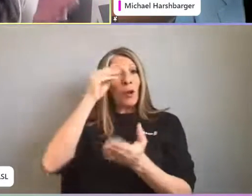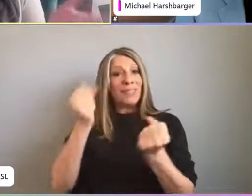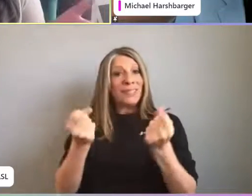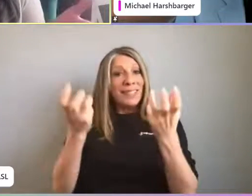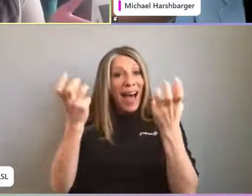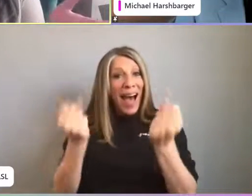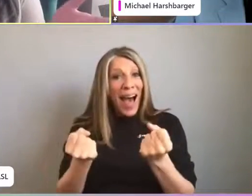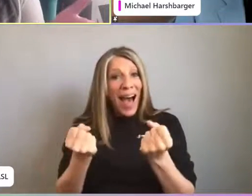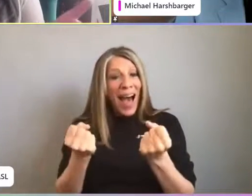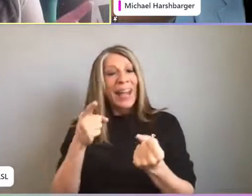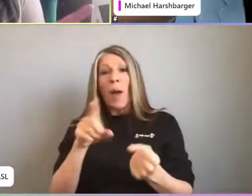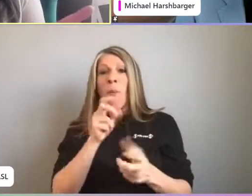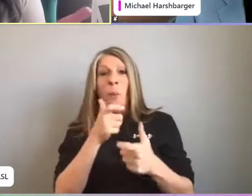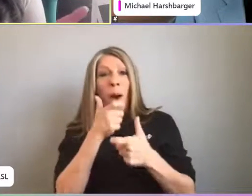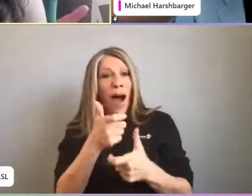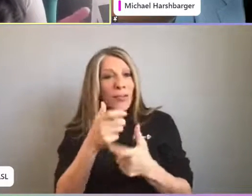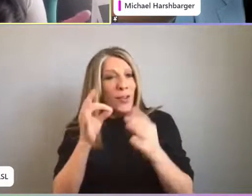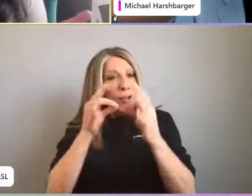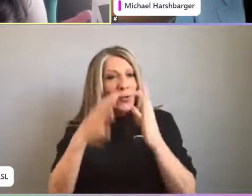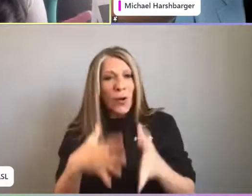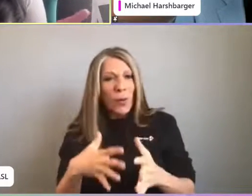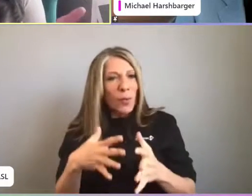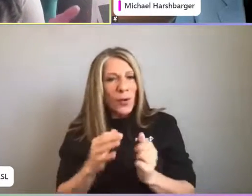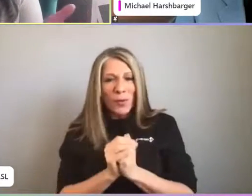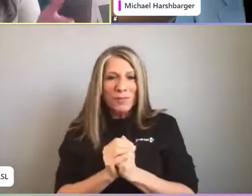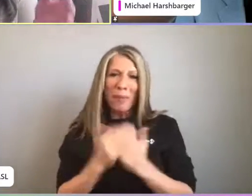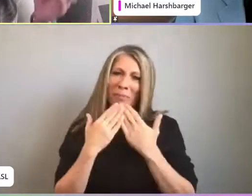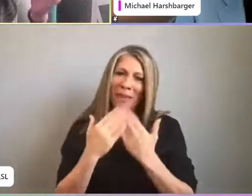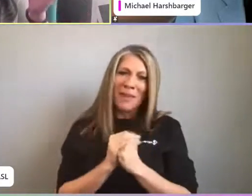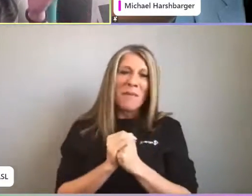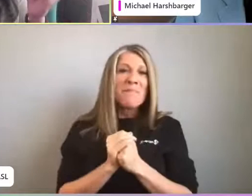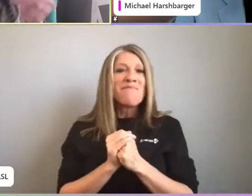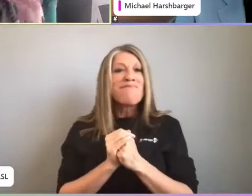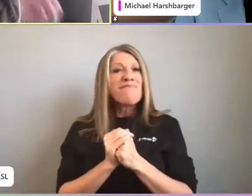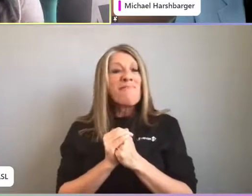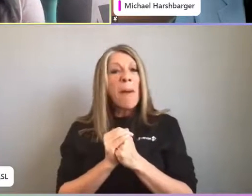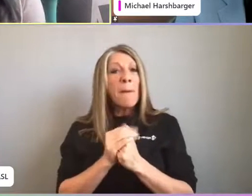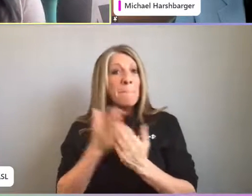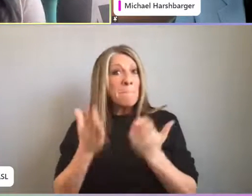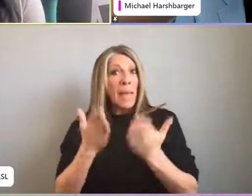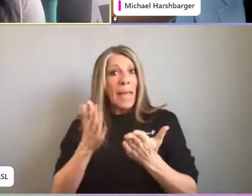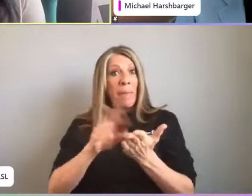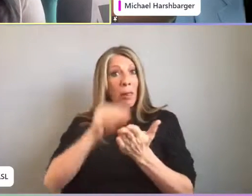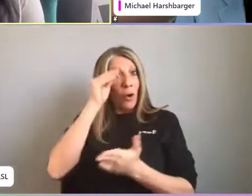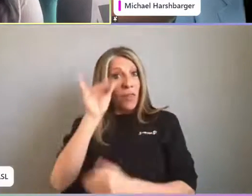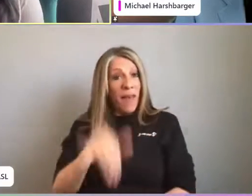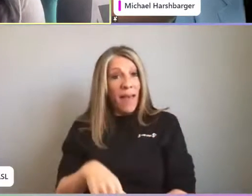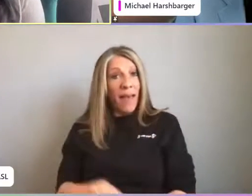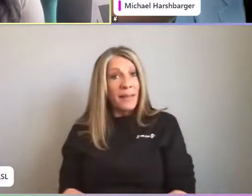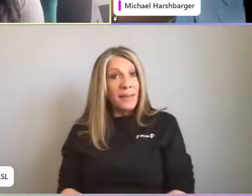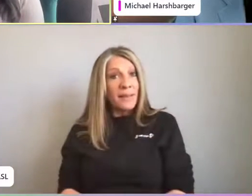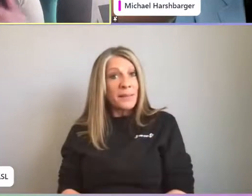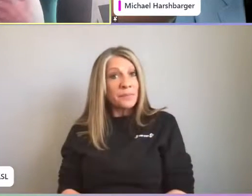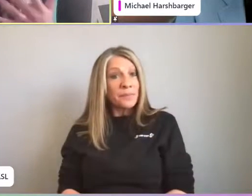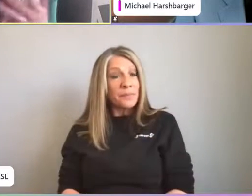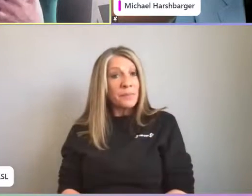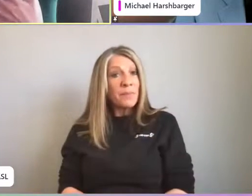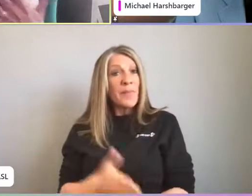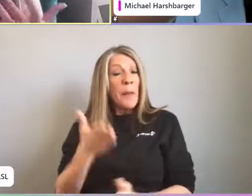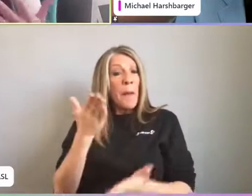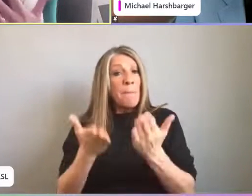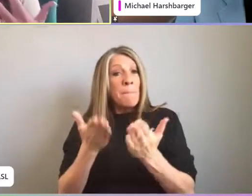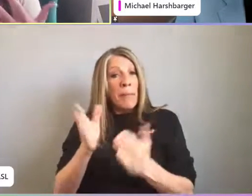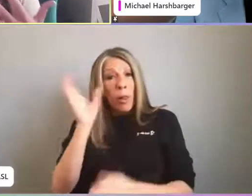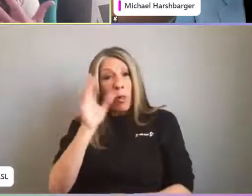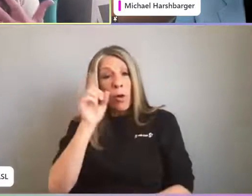our glorious interpreters here. And, maybe learn that. And maybe look